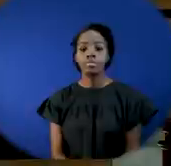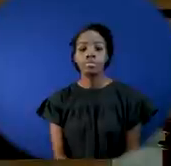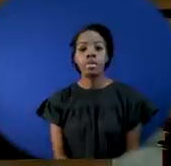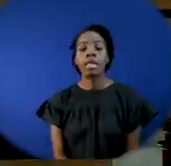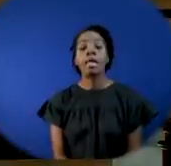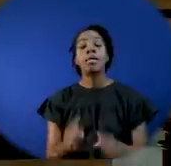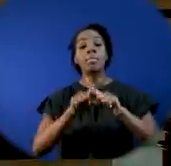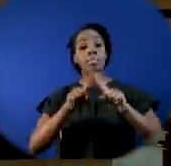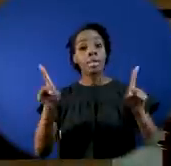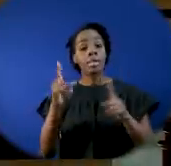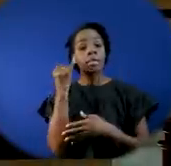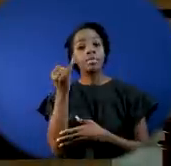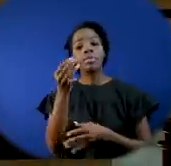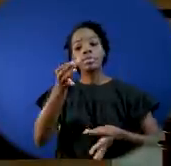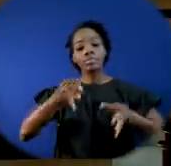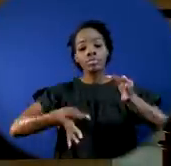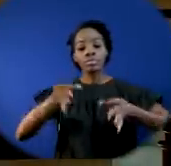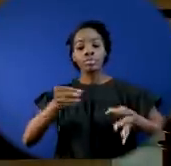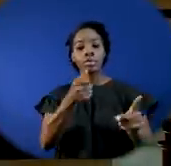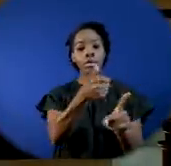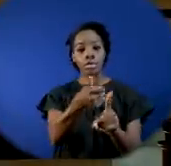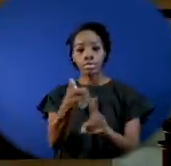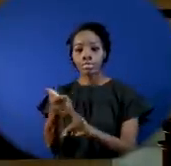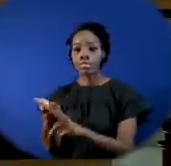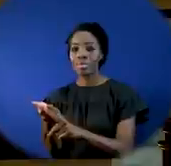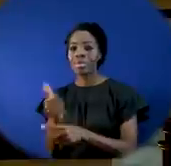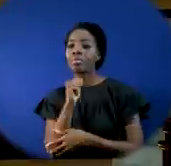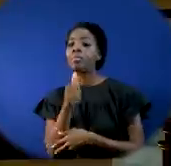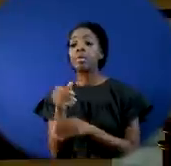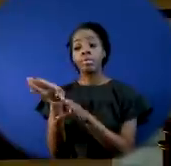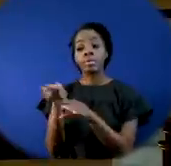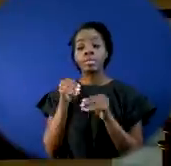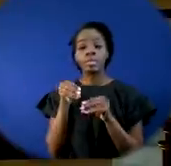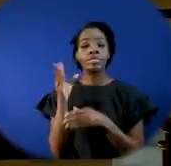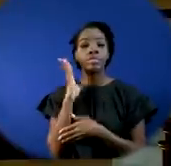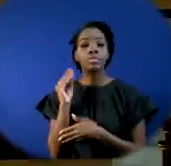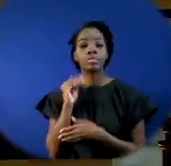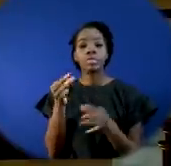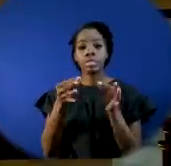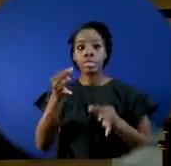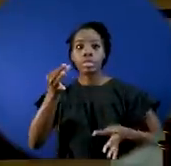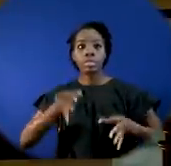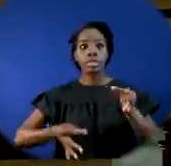But if we judge ourselves, we would not be judged.